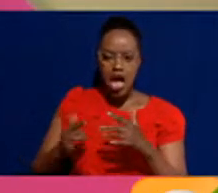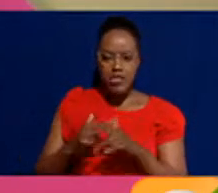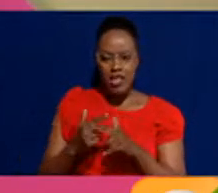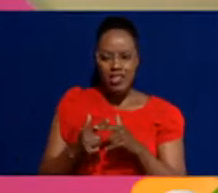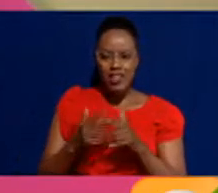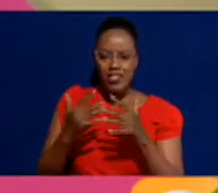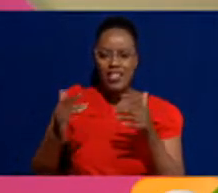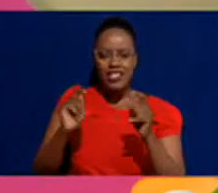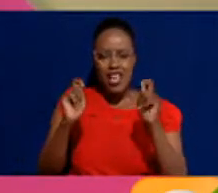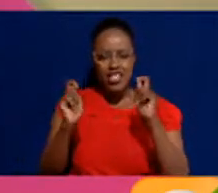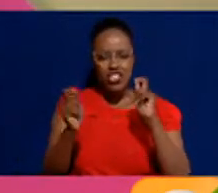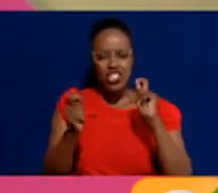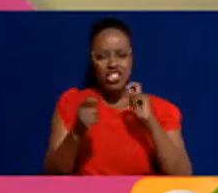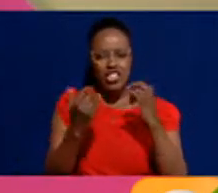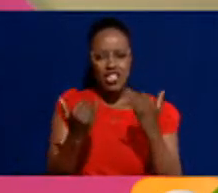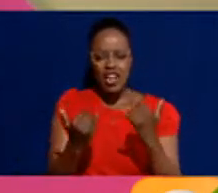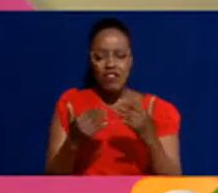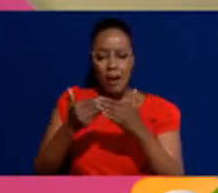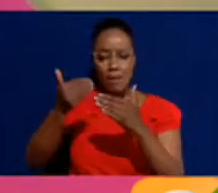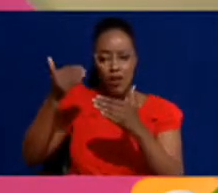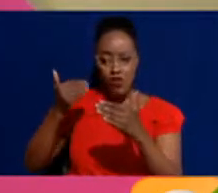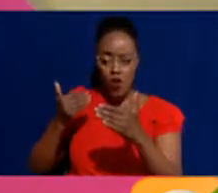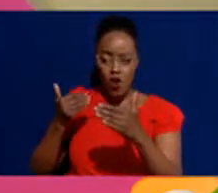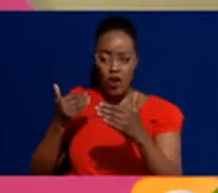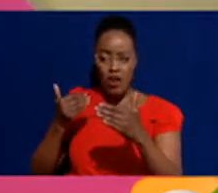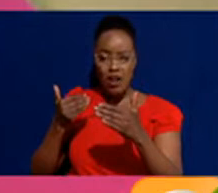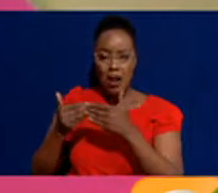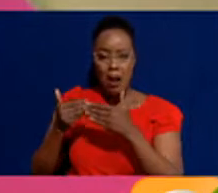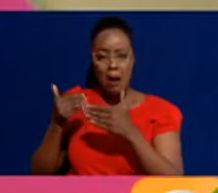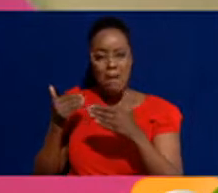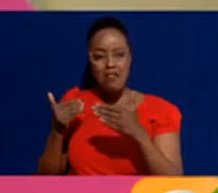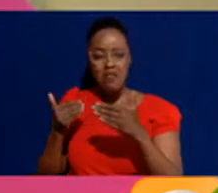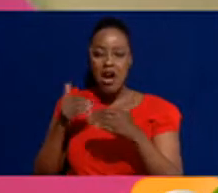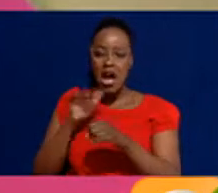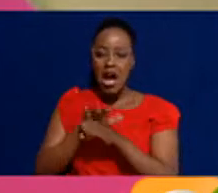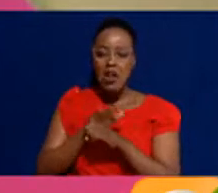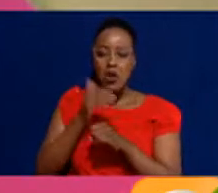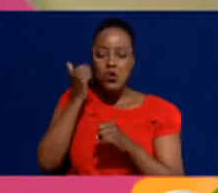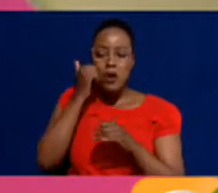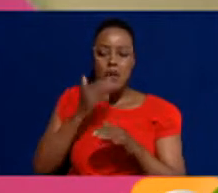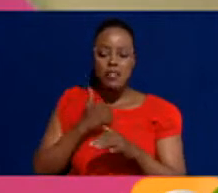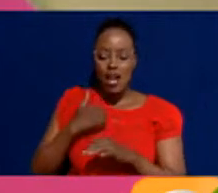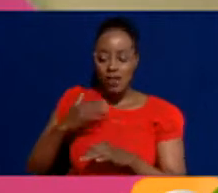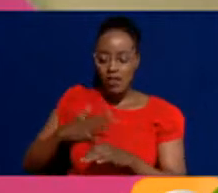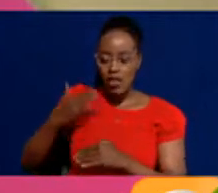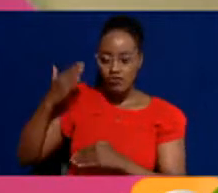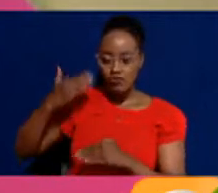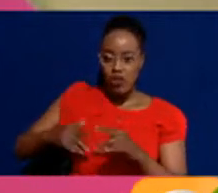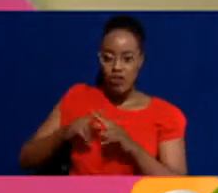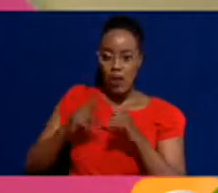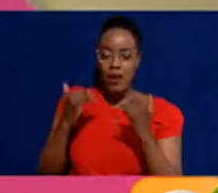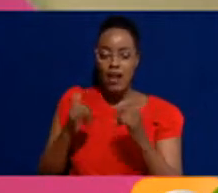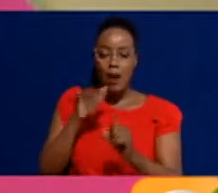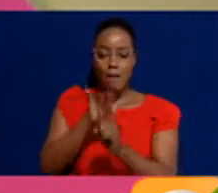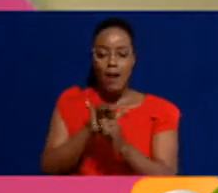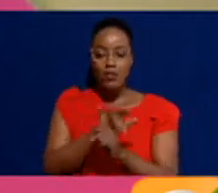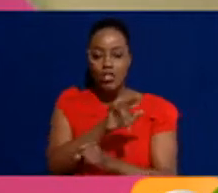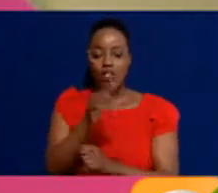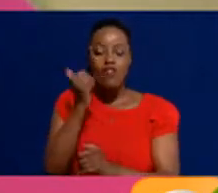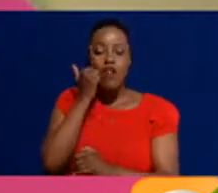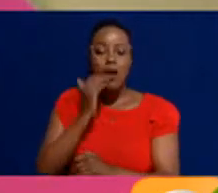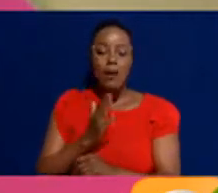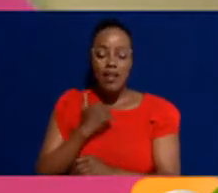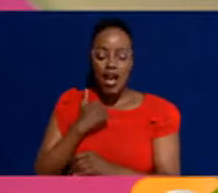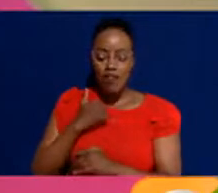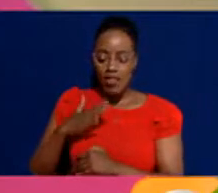things are changing now. Previously, most patients would get a mastectomy. Currently, a majority of patients will still